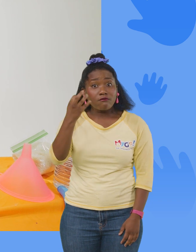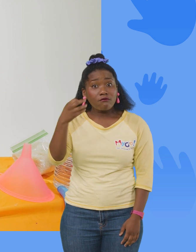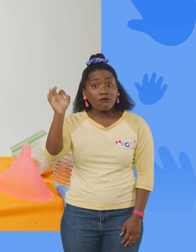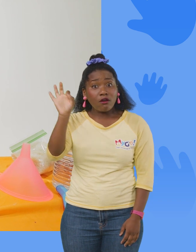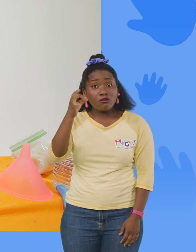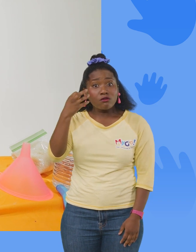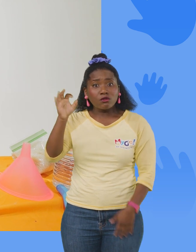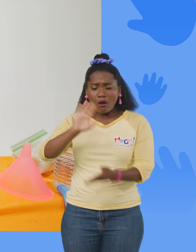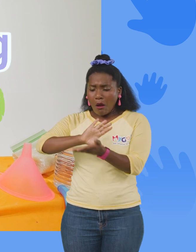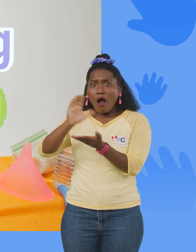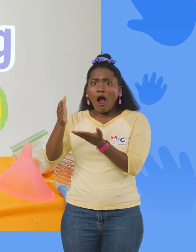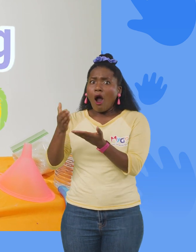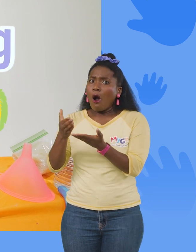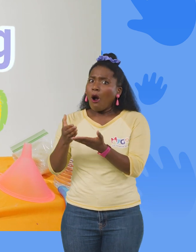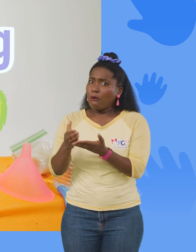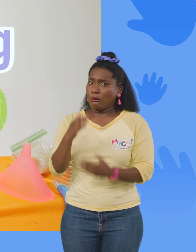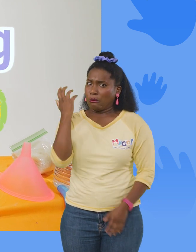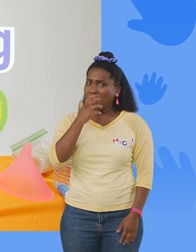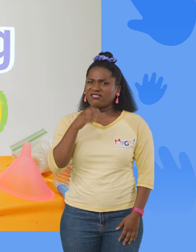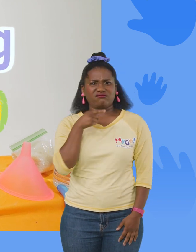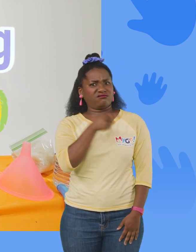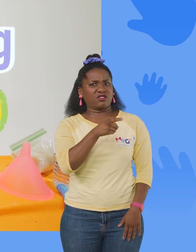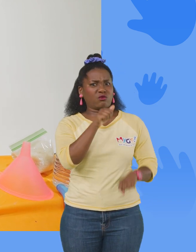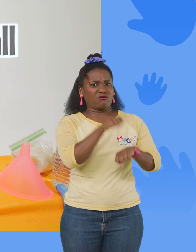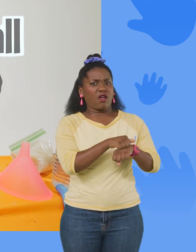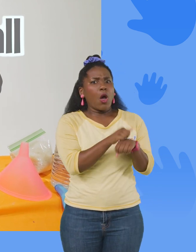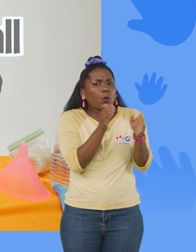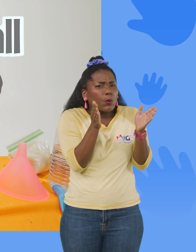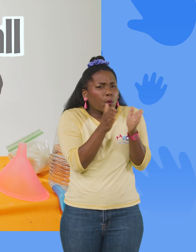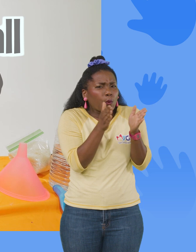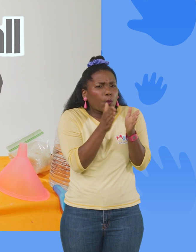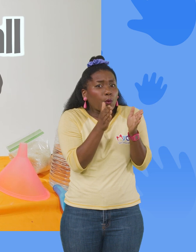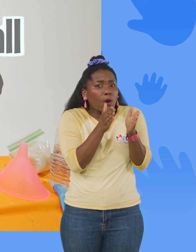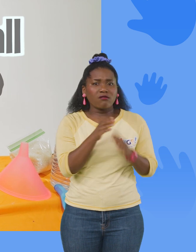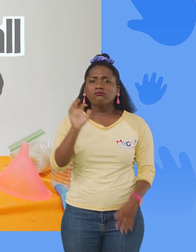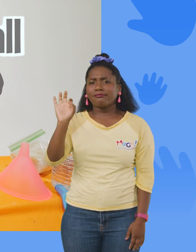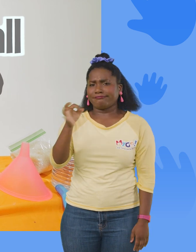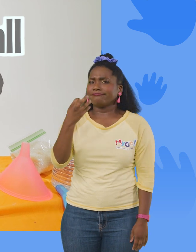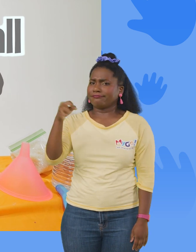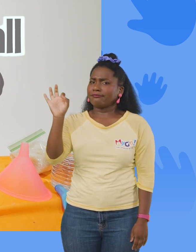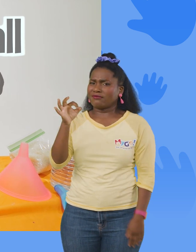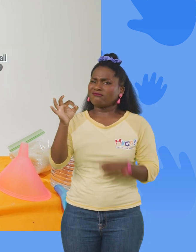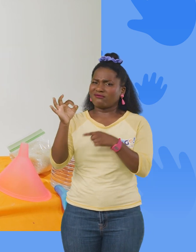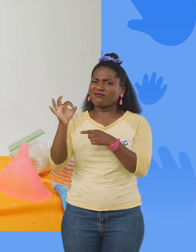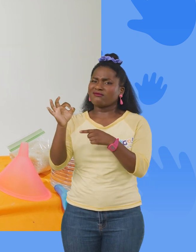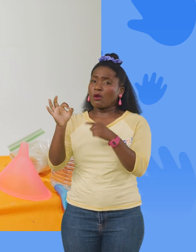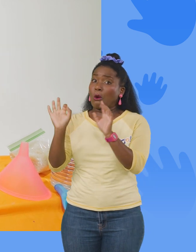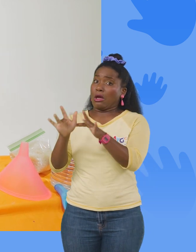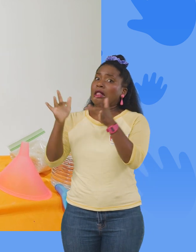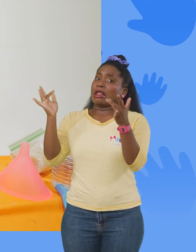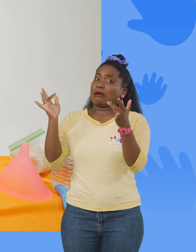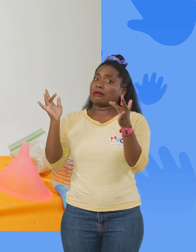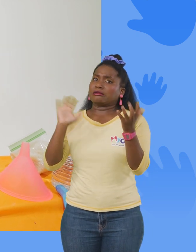the feathers were so big, and then the rock was so small. But the feathers, yeah, were